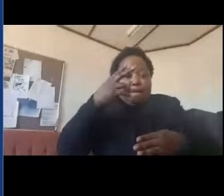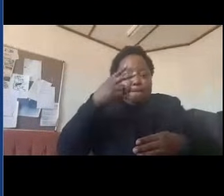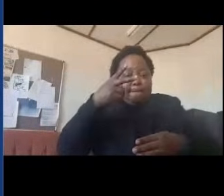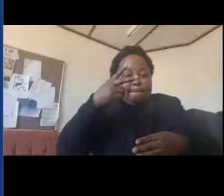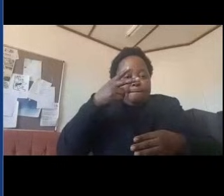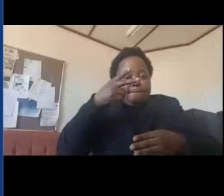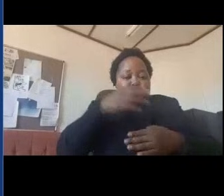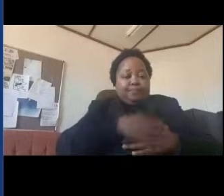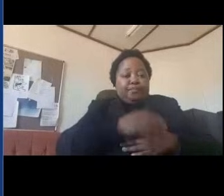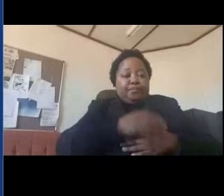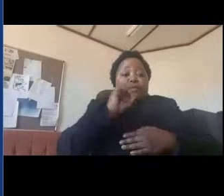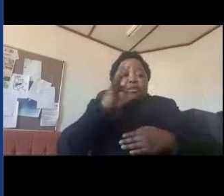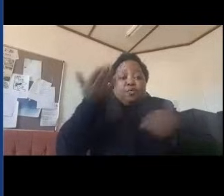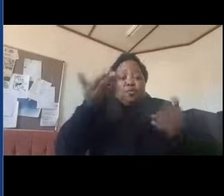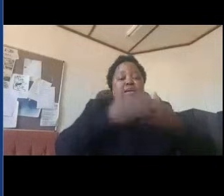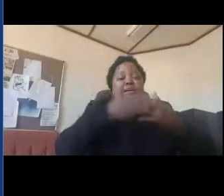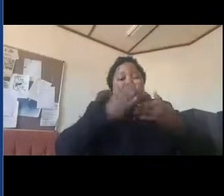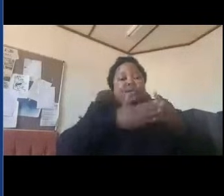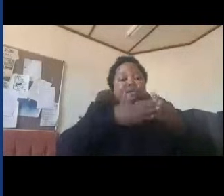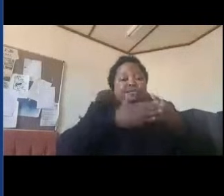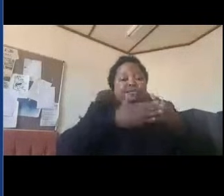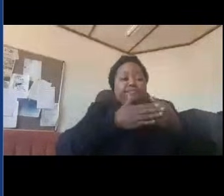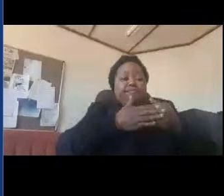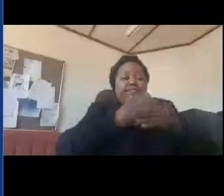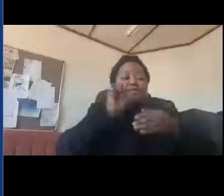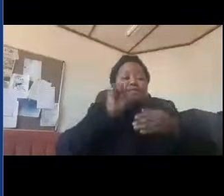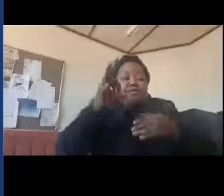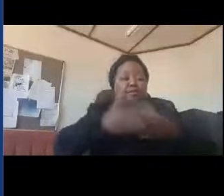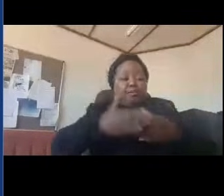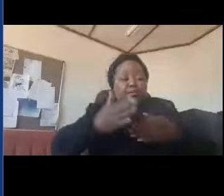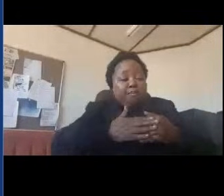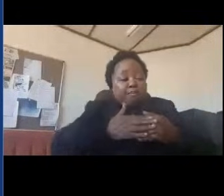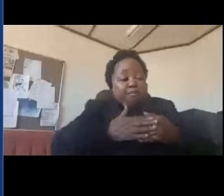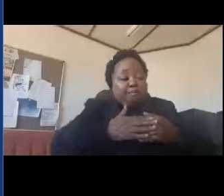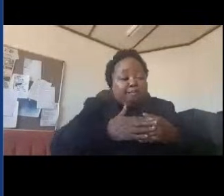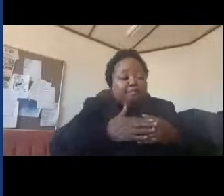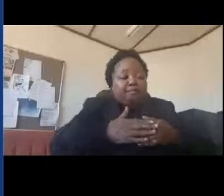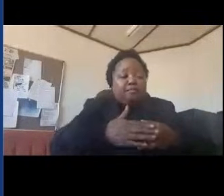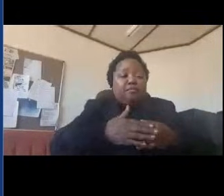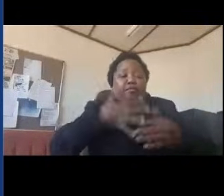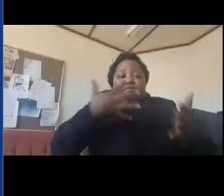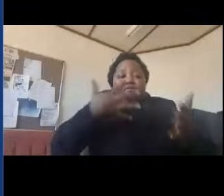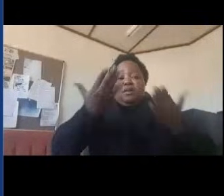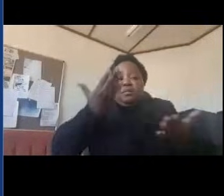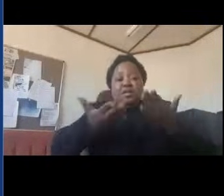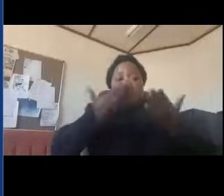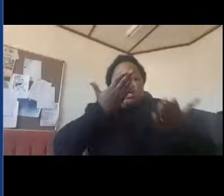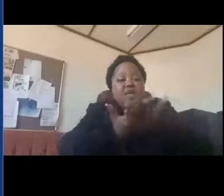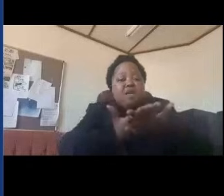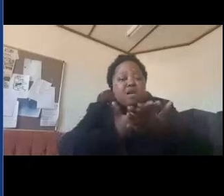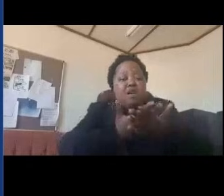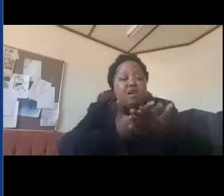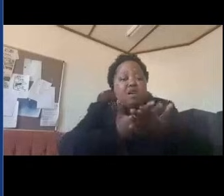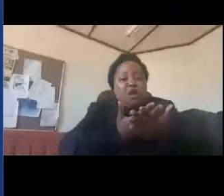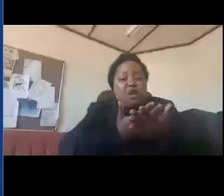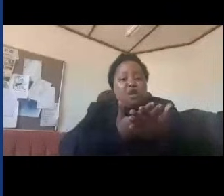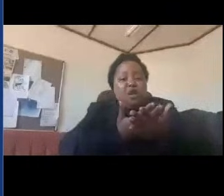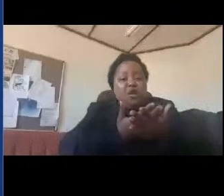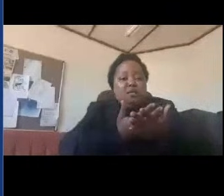meeting and a male colleague makes a joke about a woman, do you laugh? Or do you